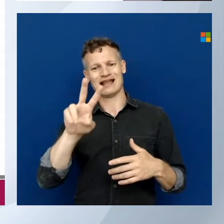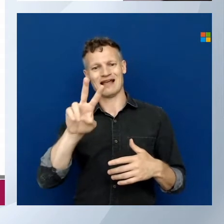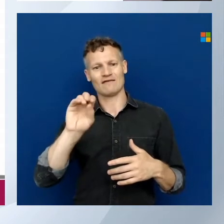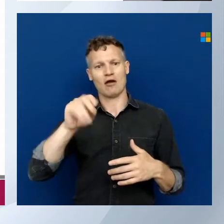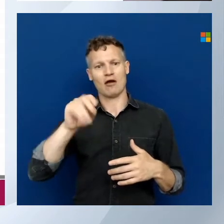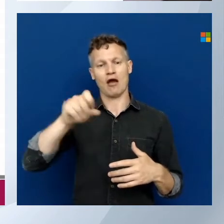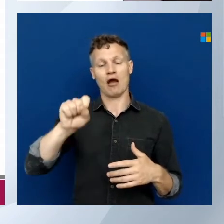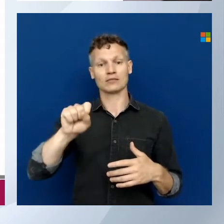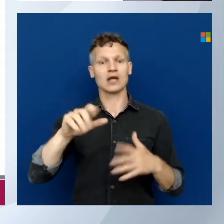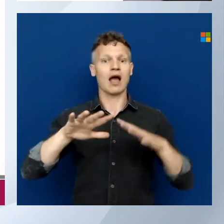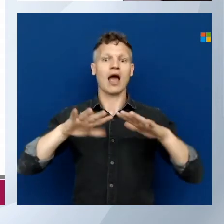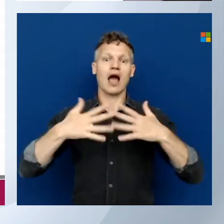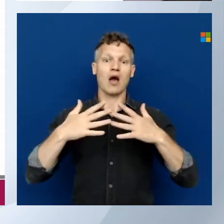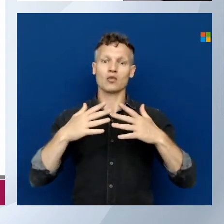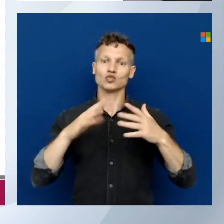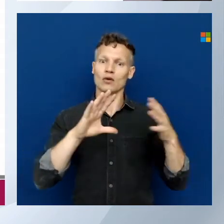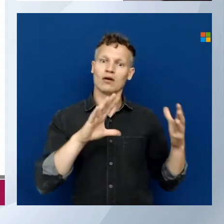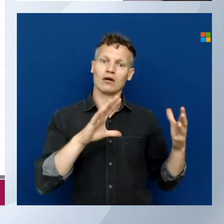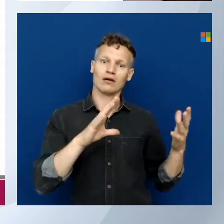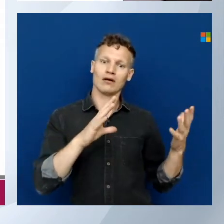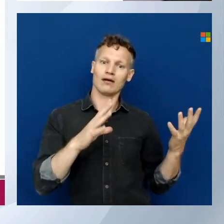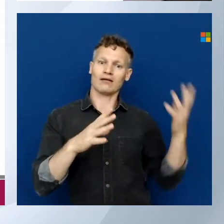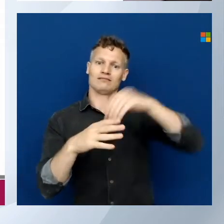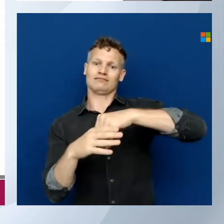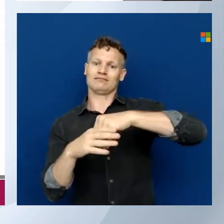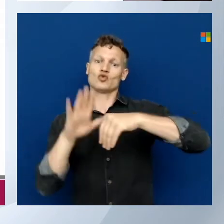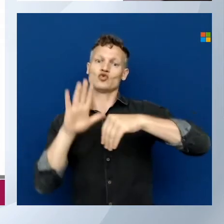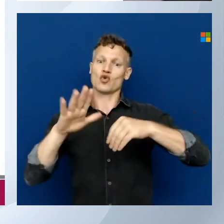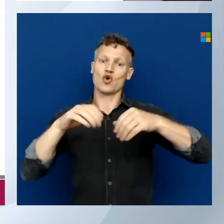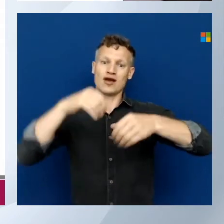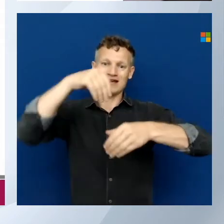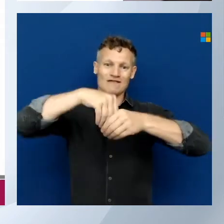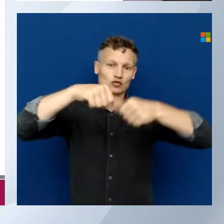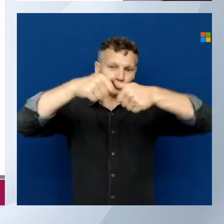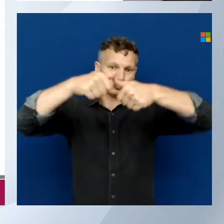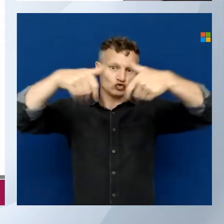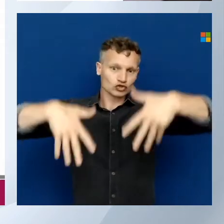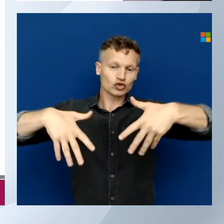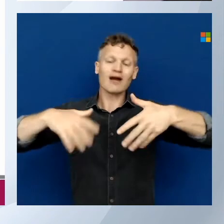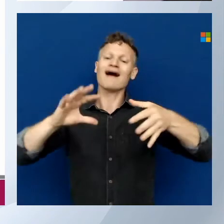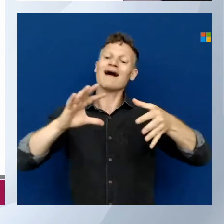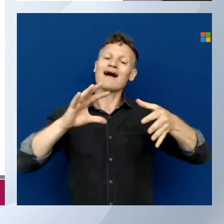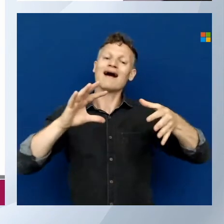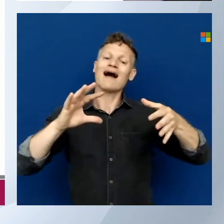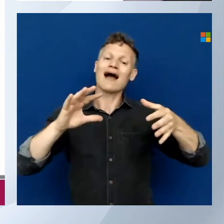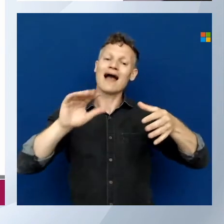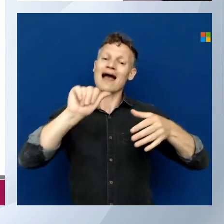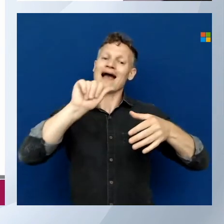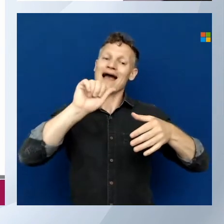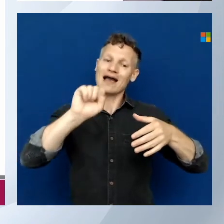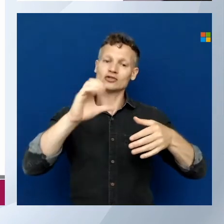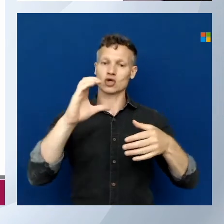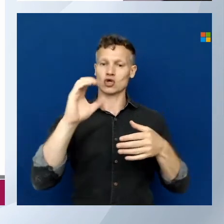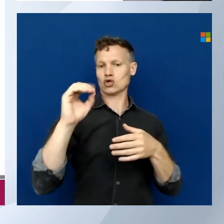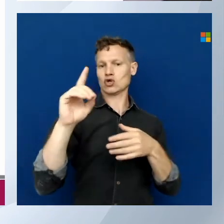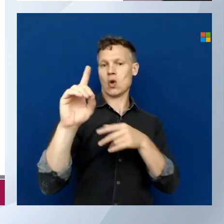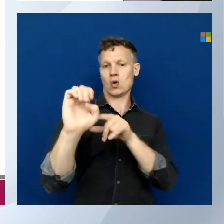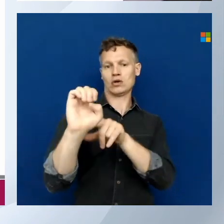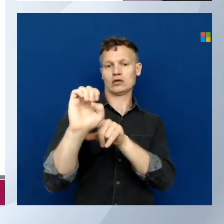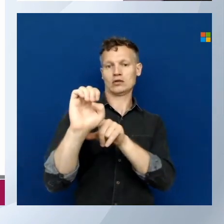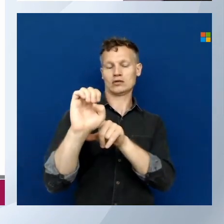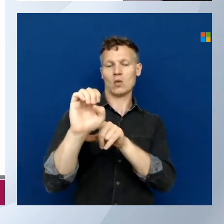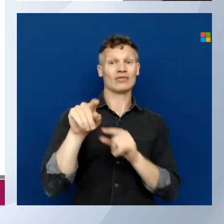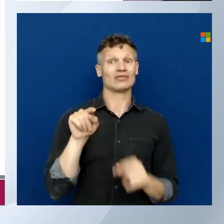great starting point for me to dive into Azure DevOps and see if I could basically get the